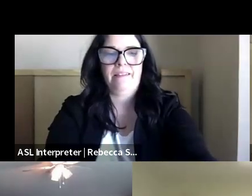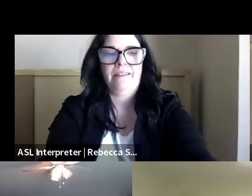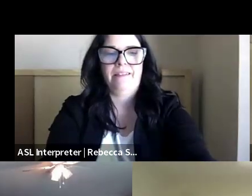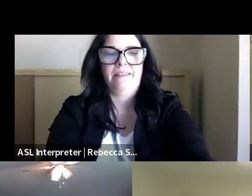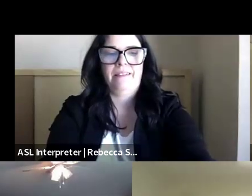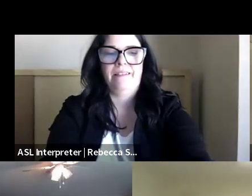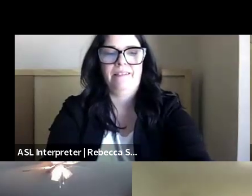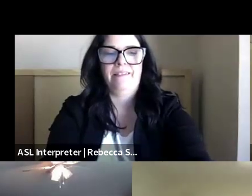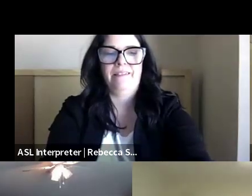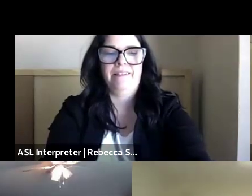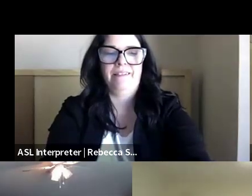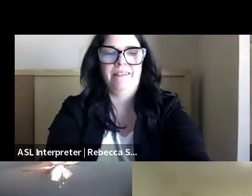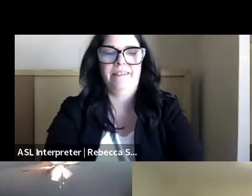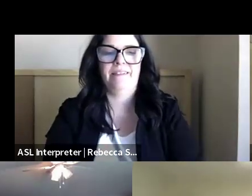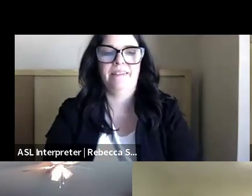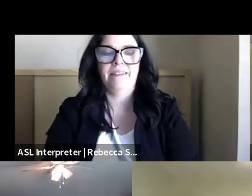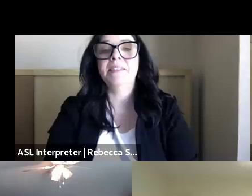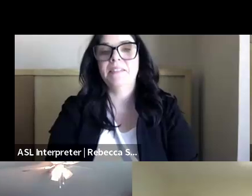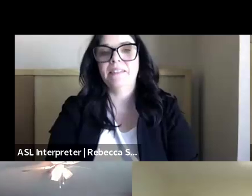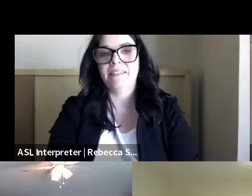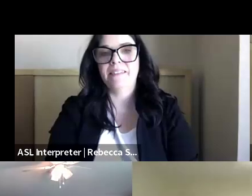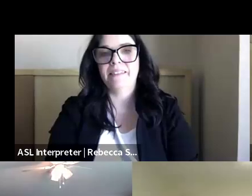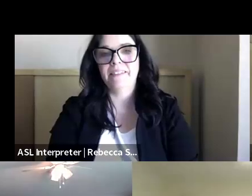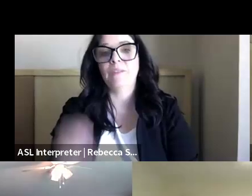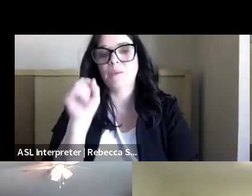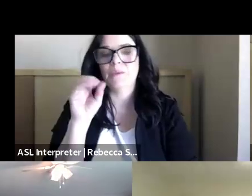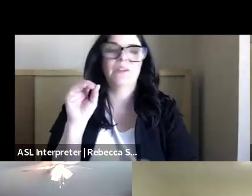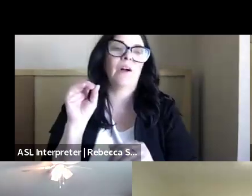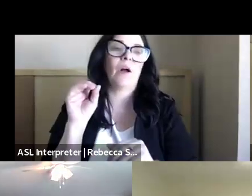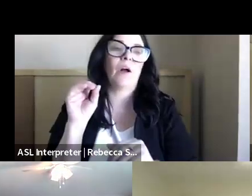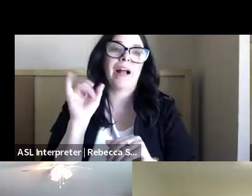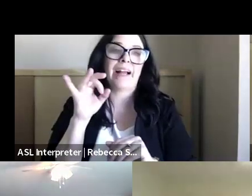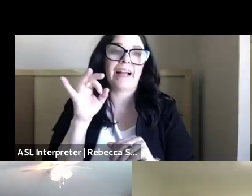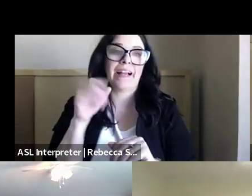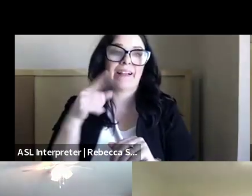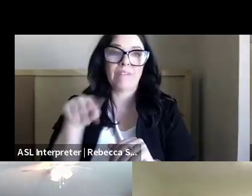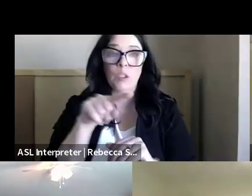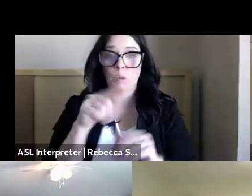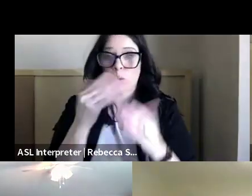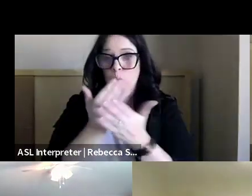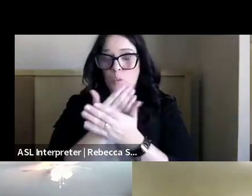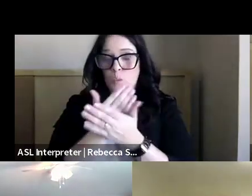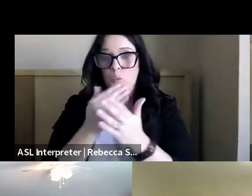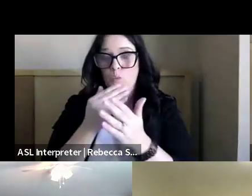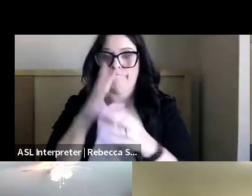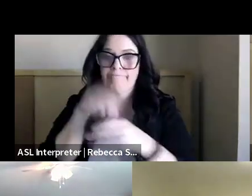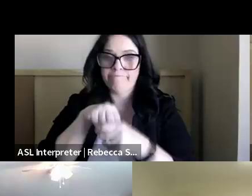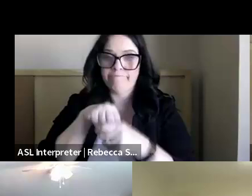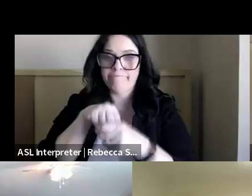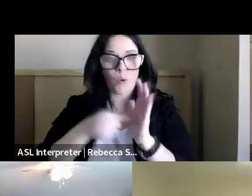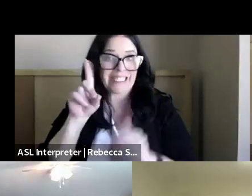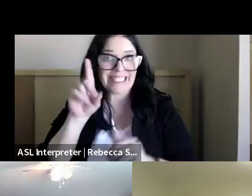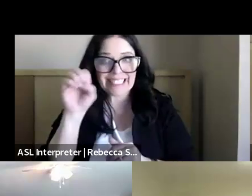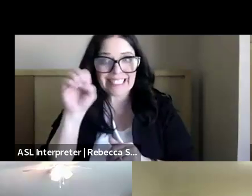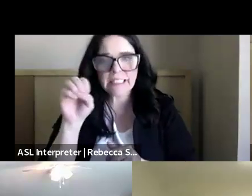So if you are newer in a role with the designated state entity, or if you've been